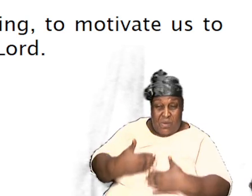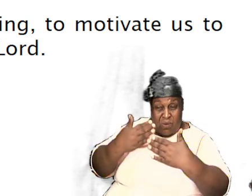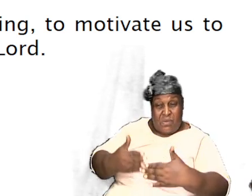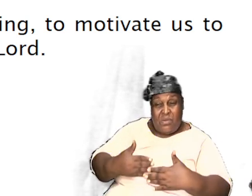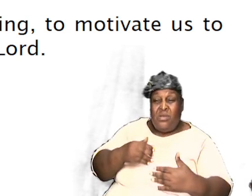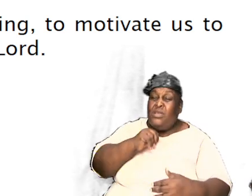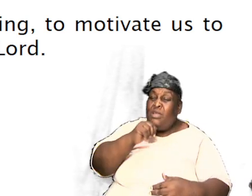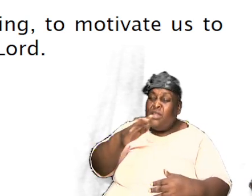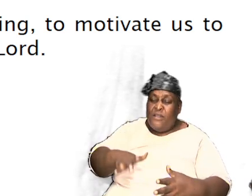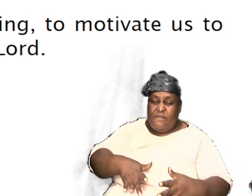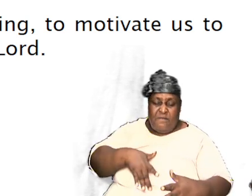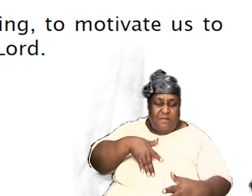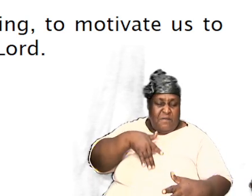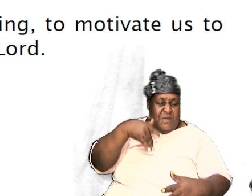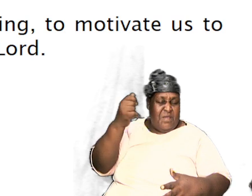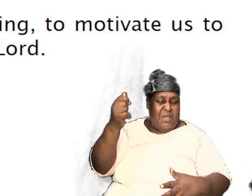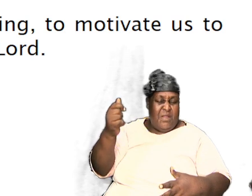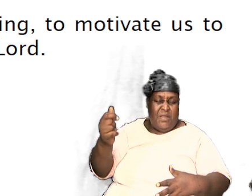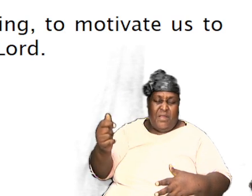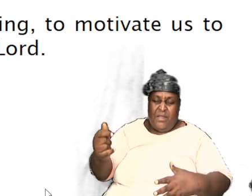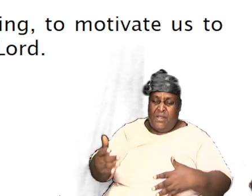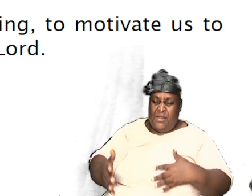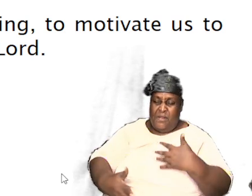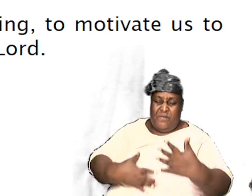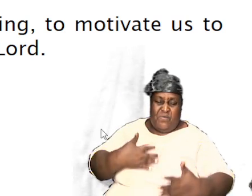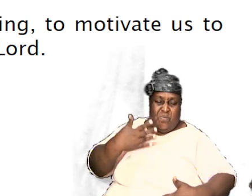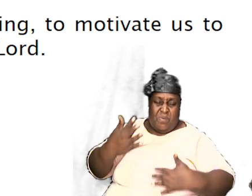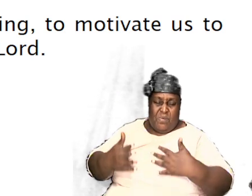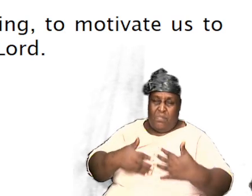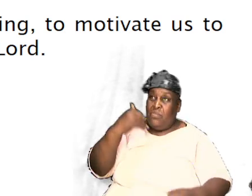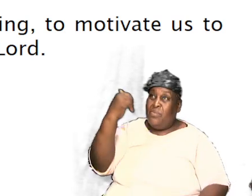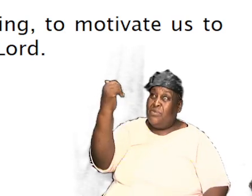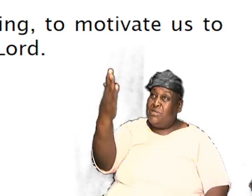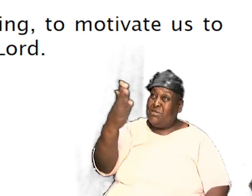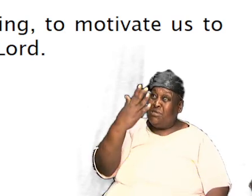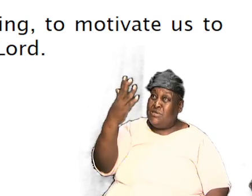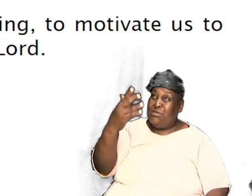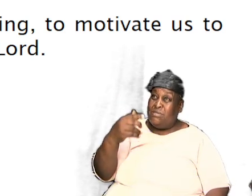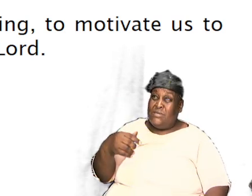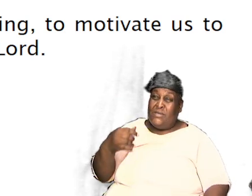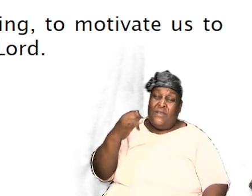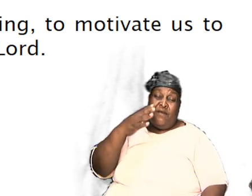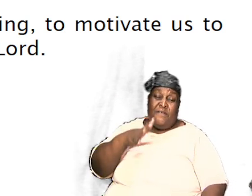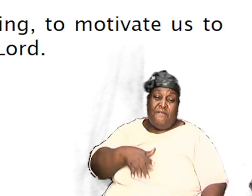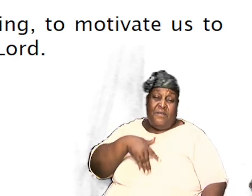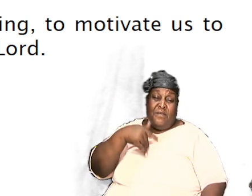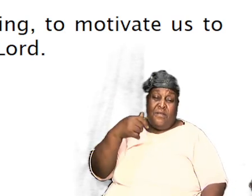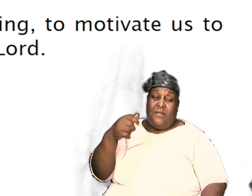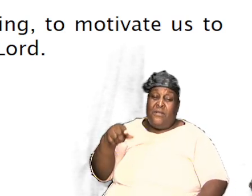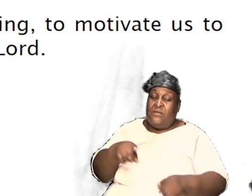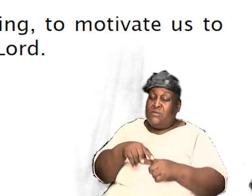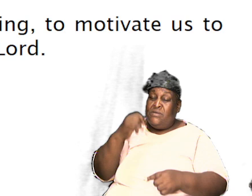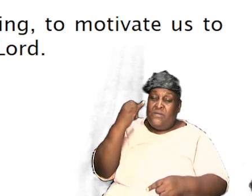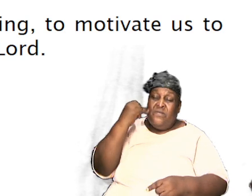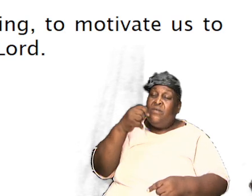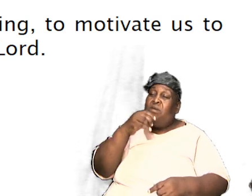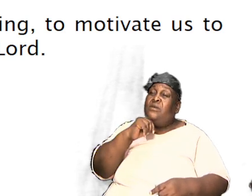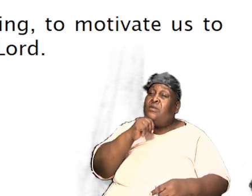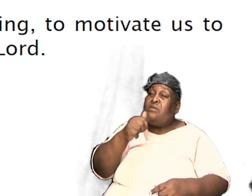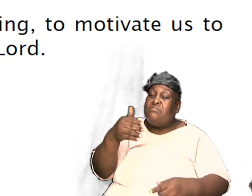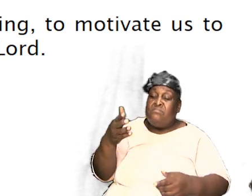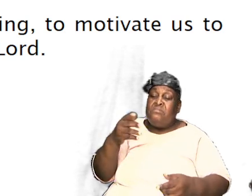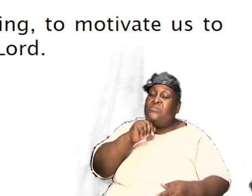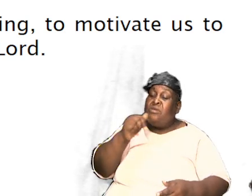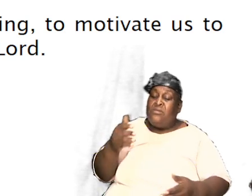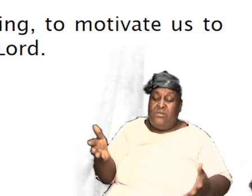not feeling that overwhelming presence, you know, feeling as if God is here, I want to encourage us